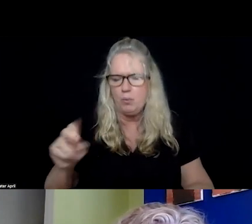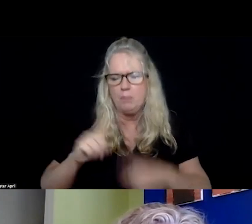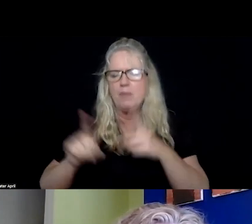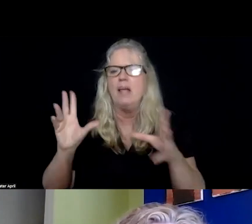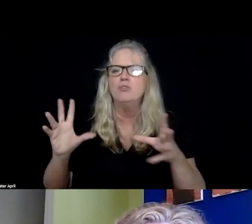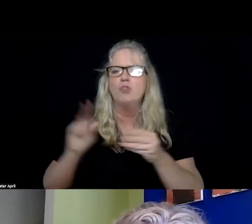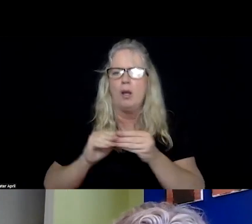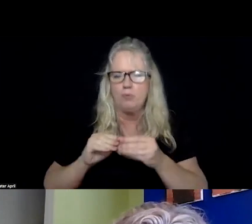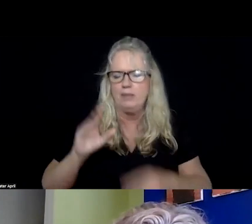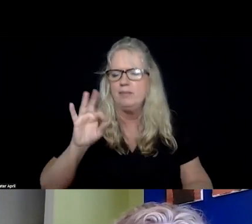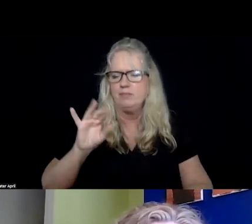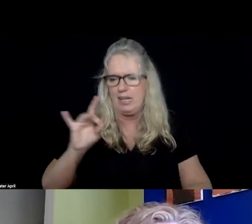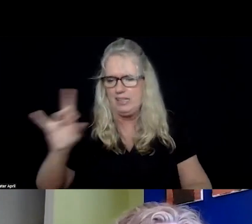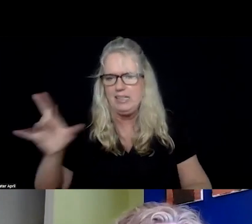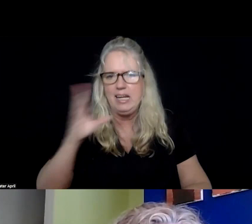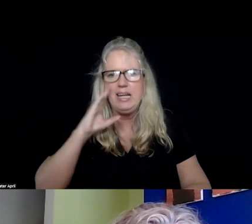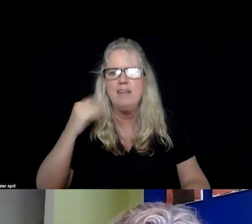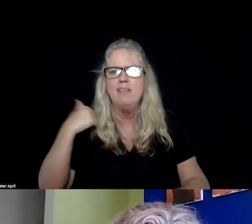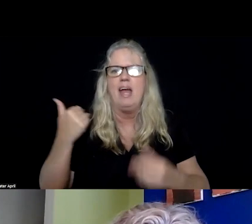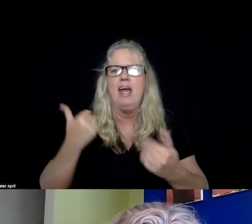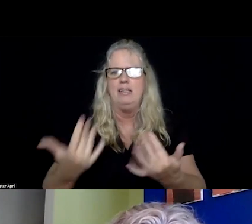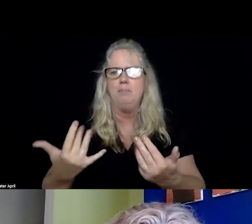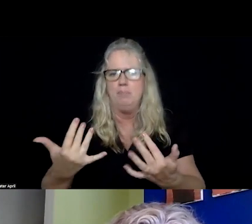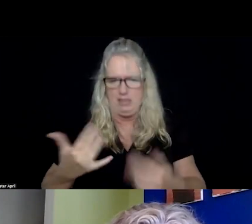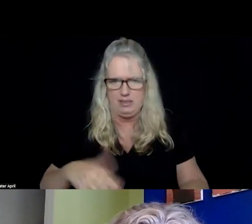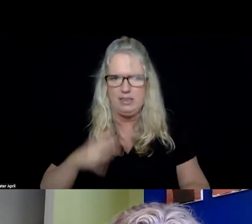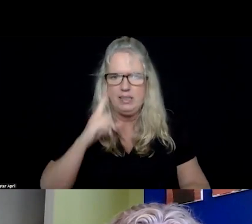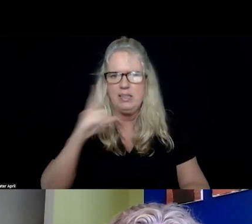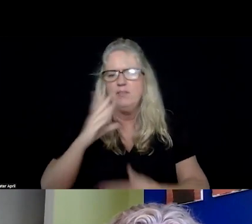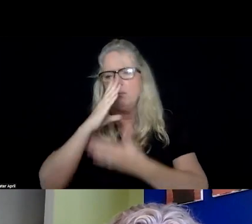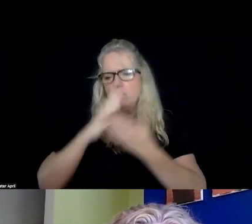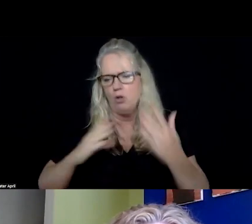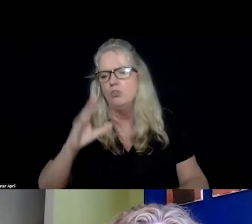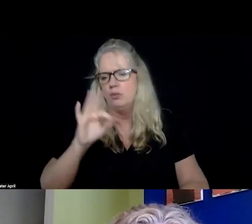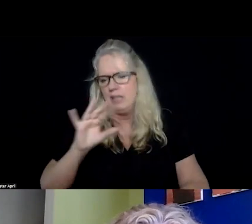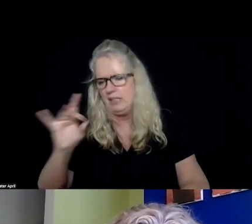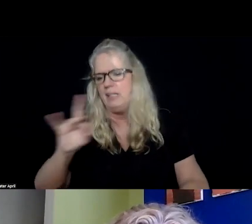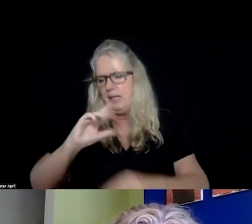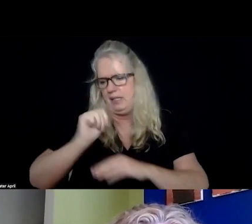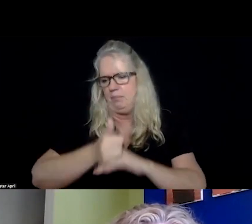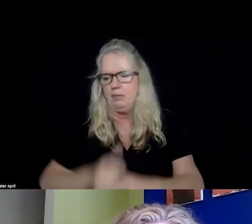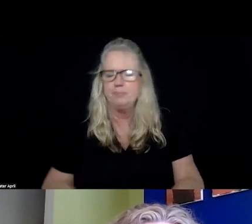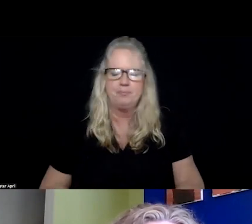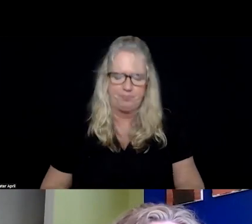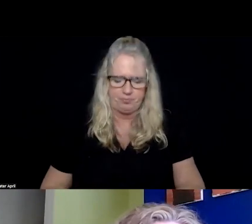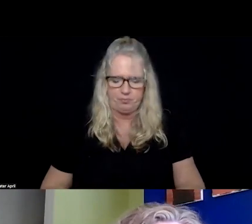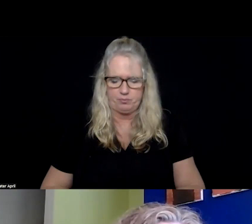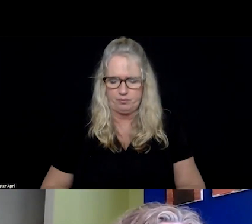988 implementation pending, and that later blue, the partial 988 implementation pending.